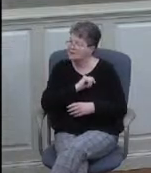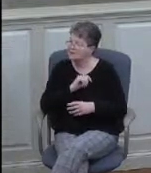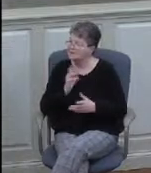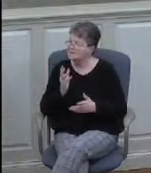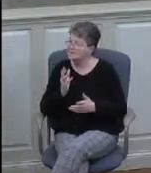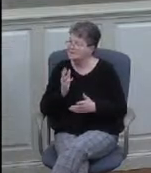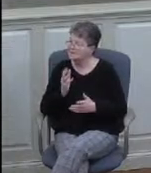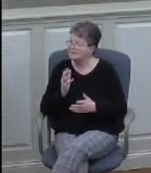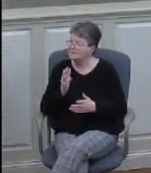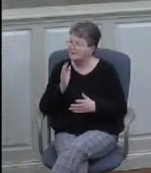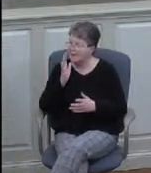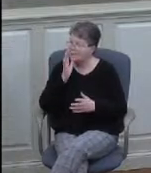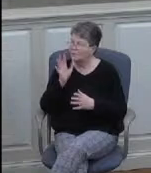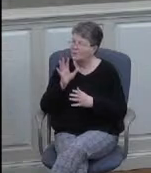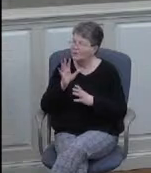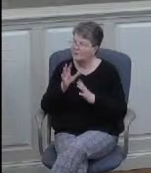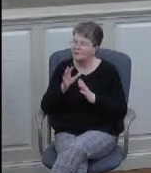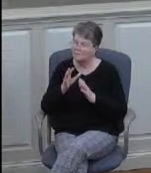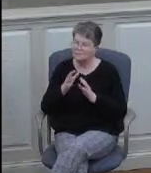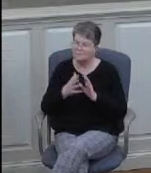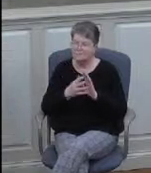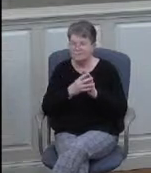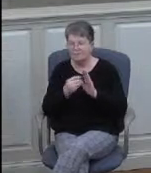I will echo that,